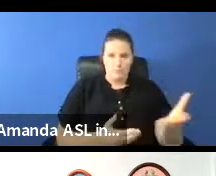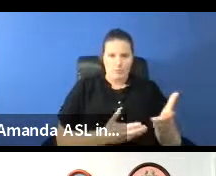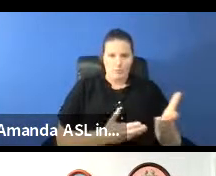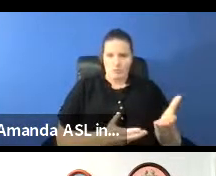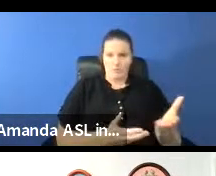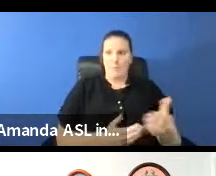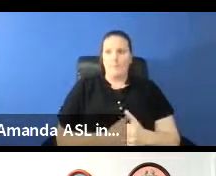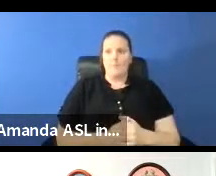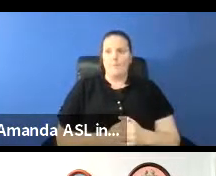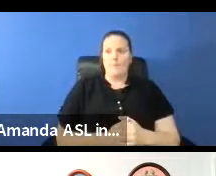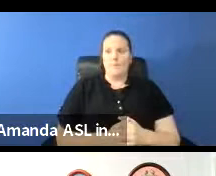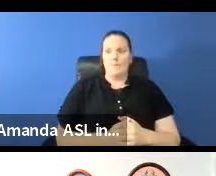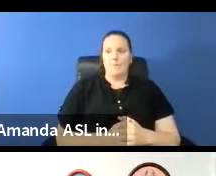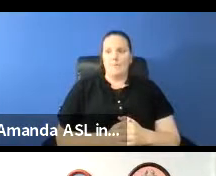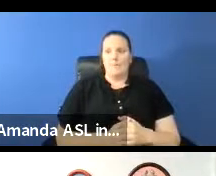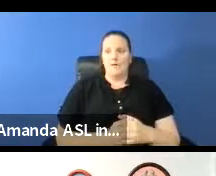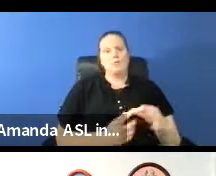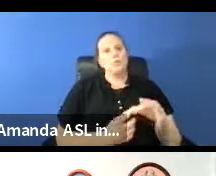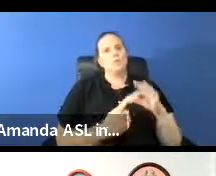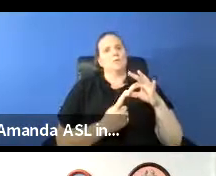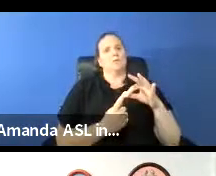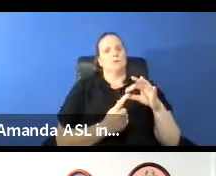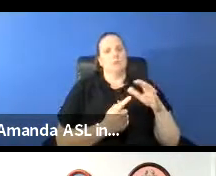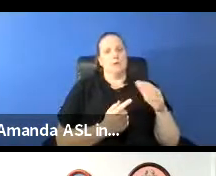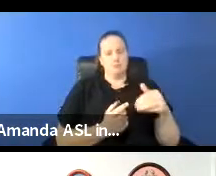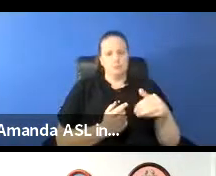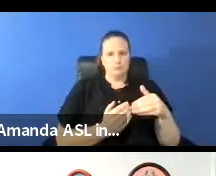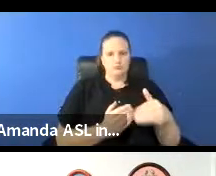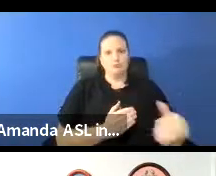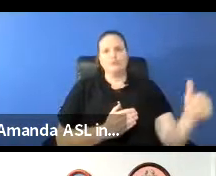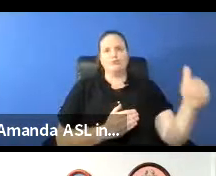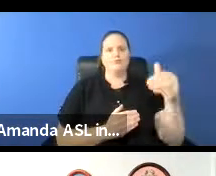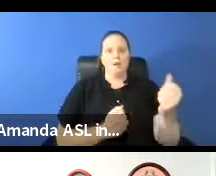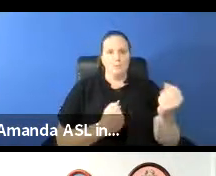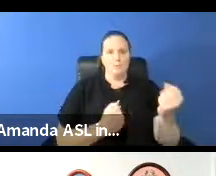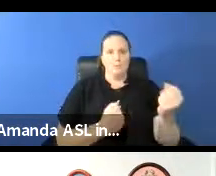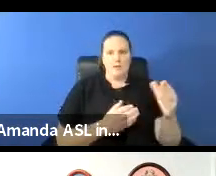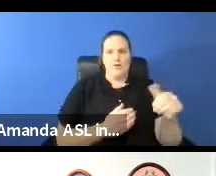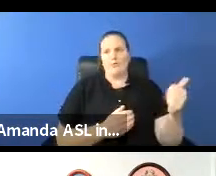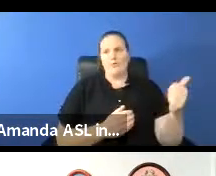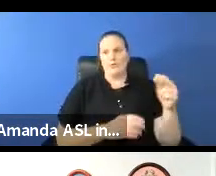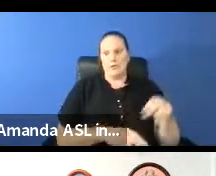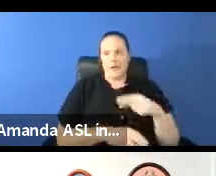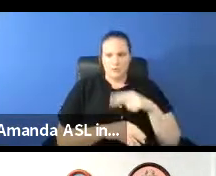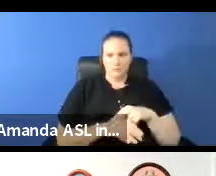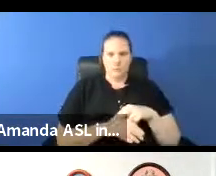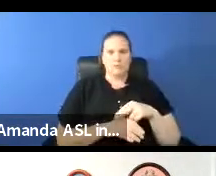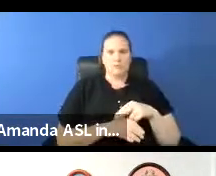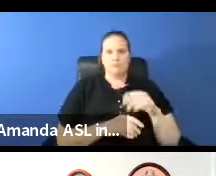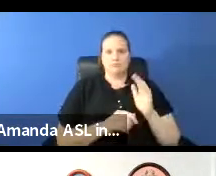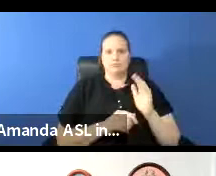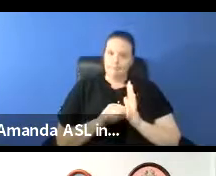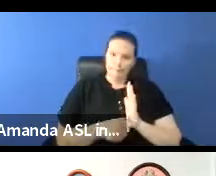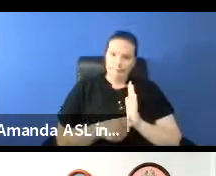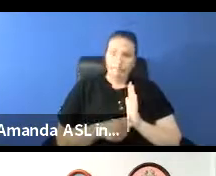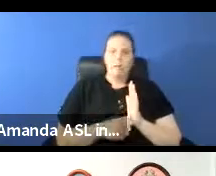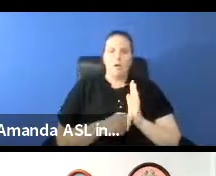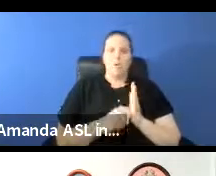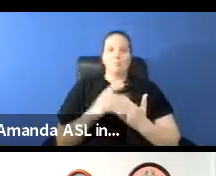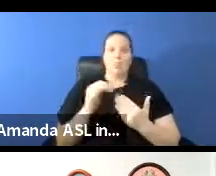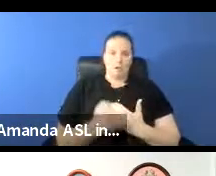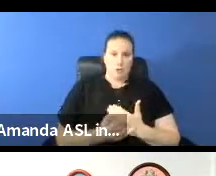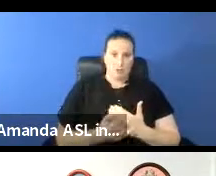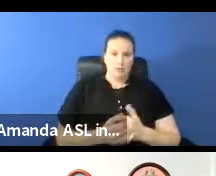are unique and supersede a number of other nationally highlighted